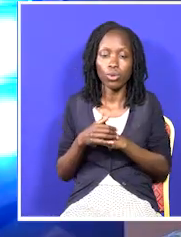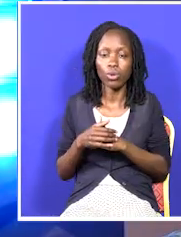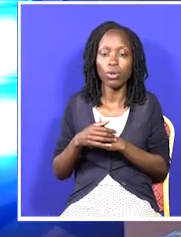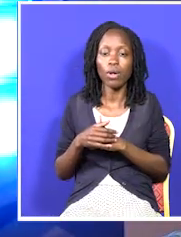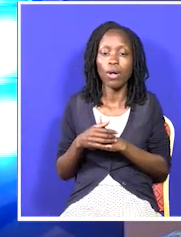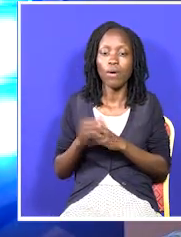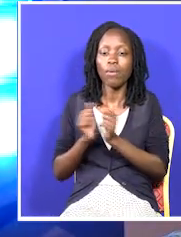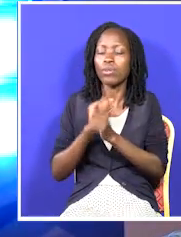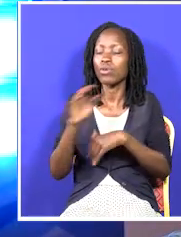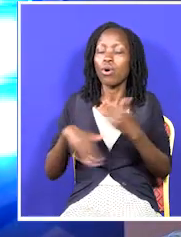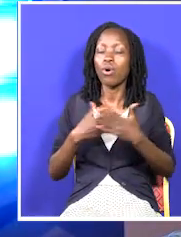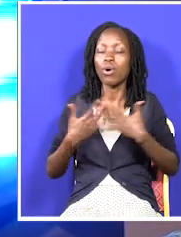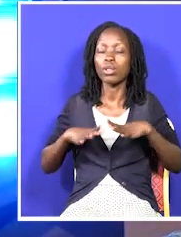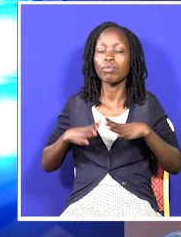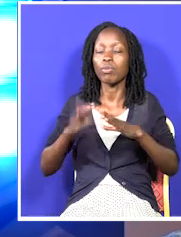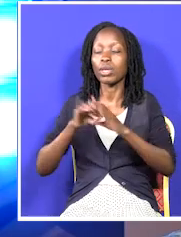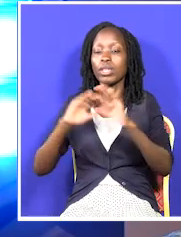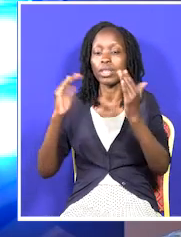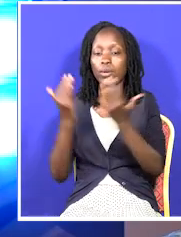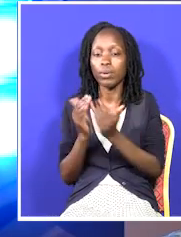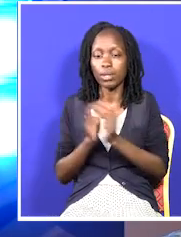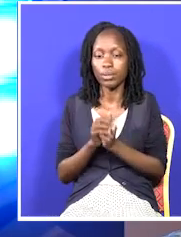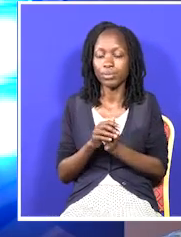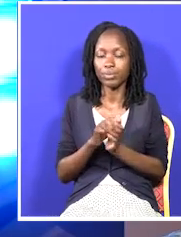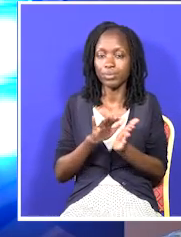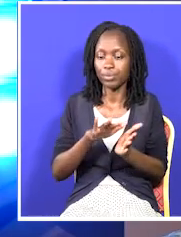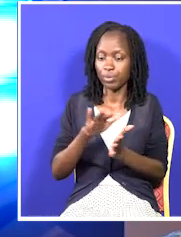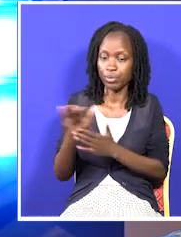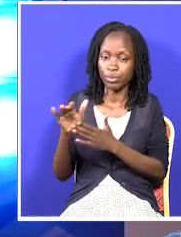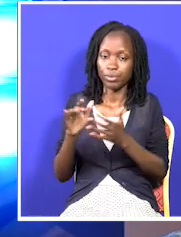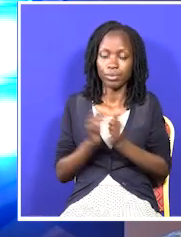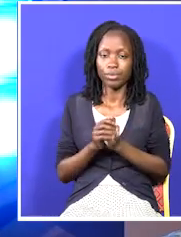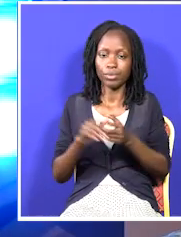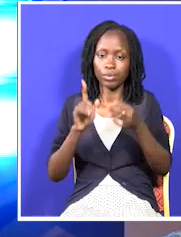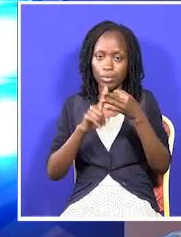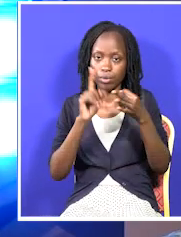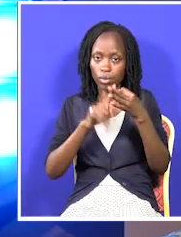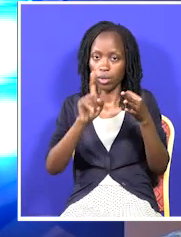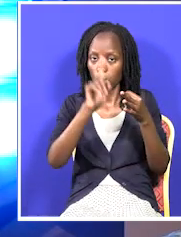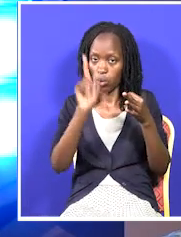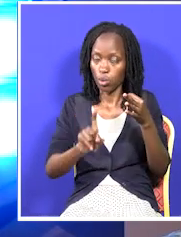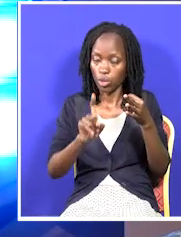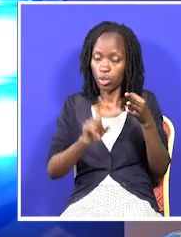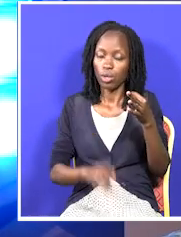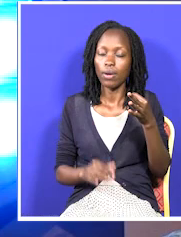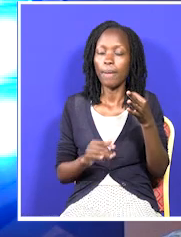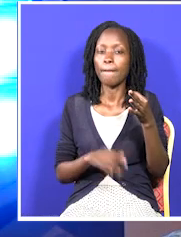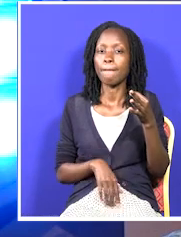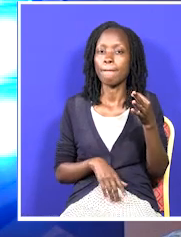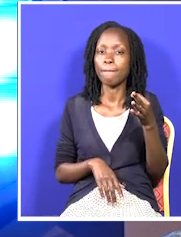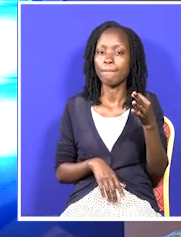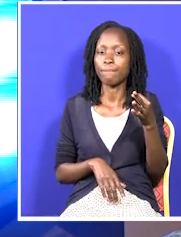with everyone else from the world, right? Yeah. Wow. And this brings us to the third question. The third question